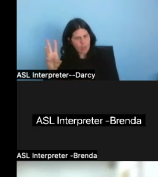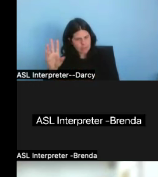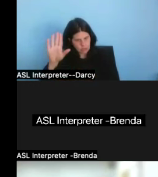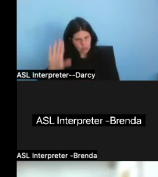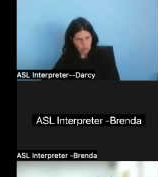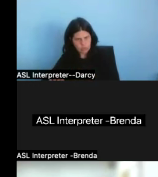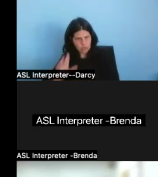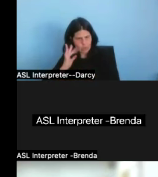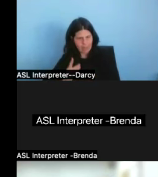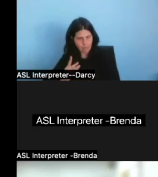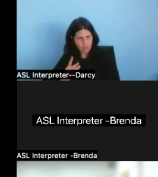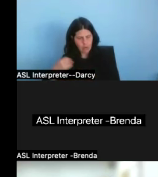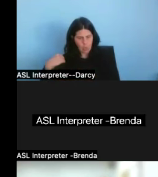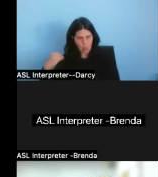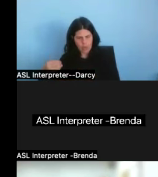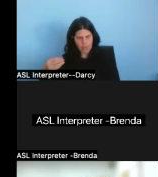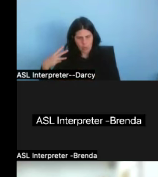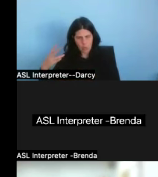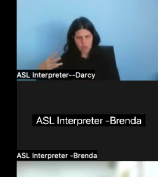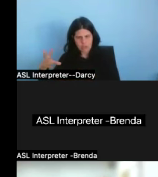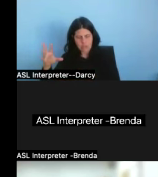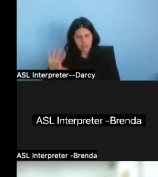and Washington is about 1,200.